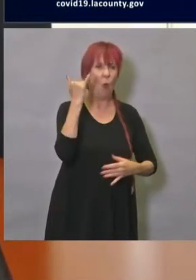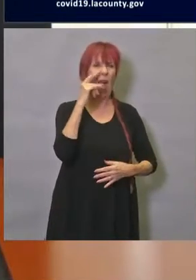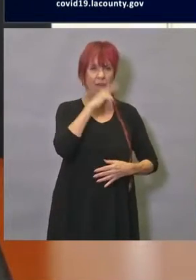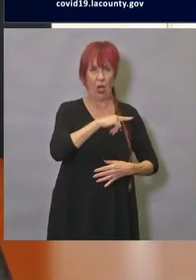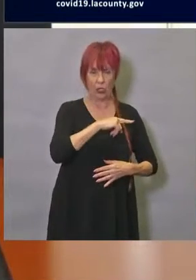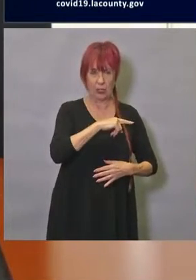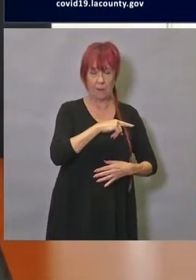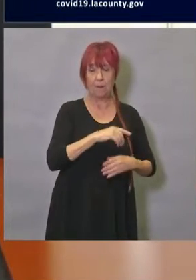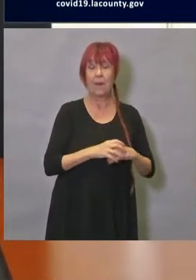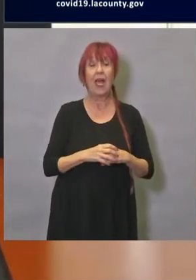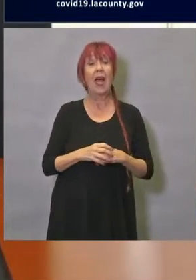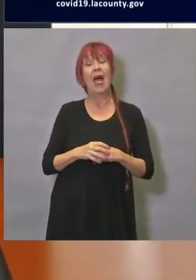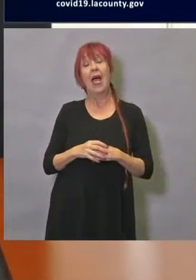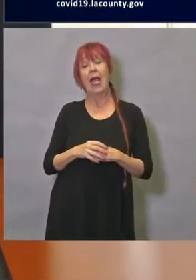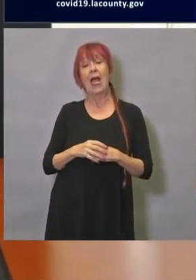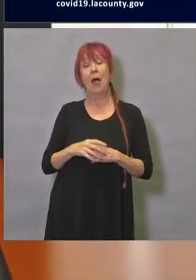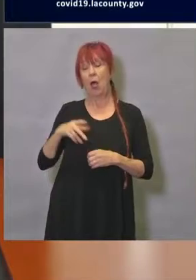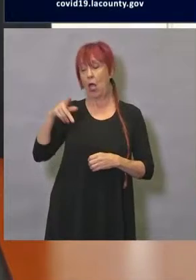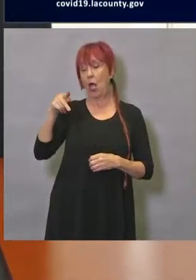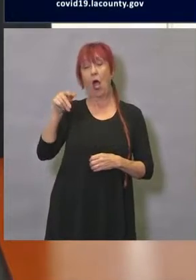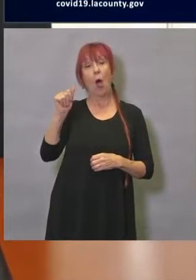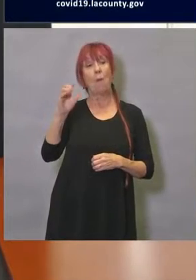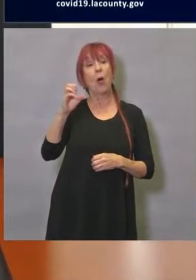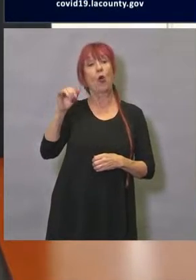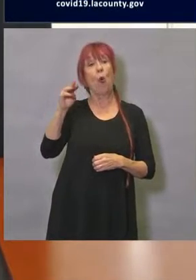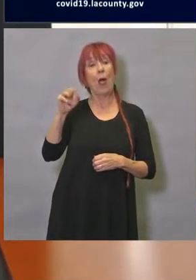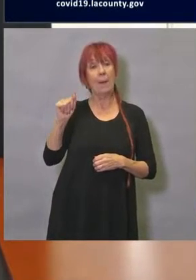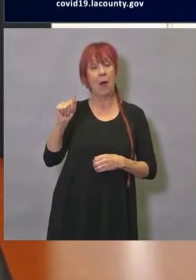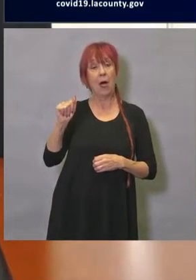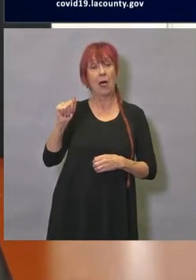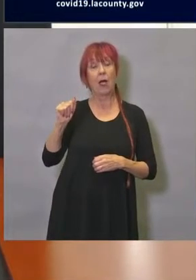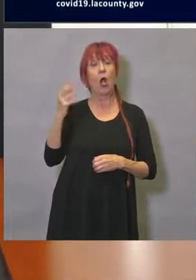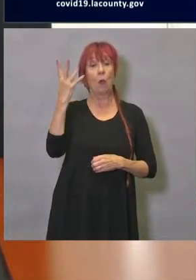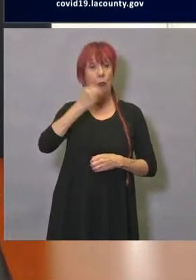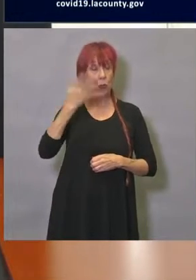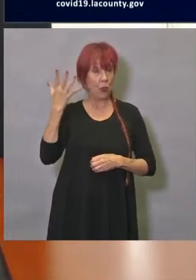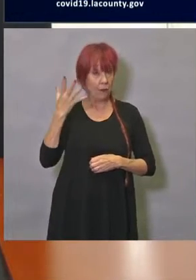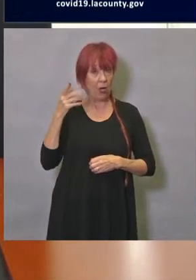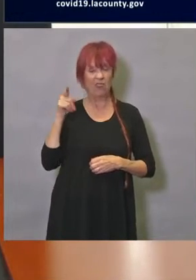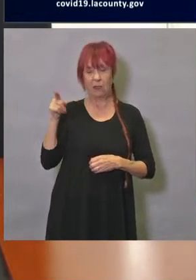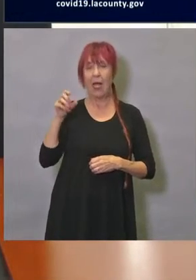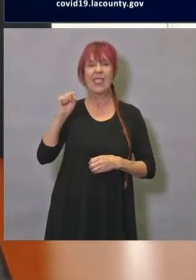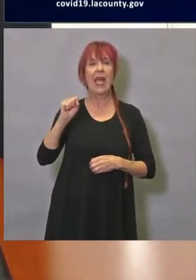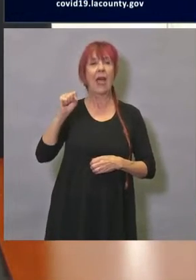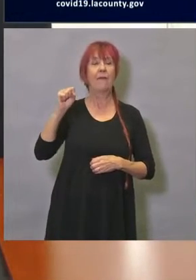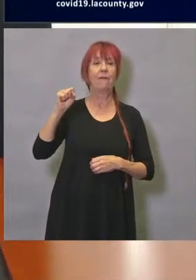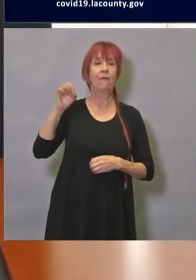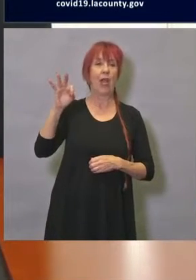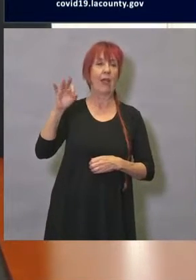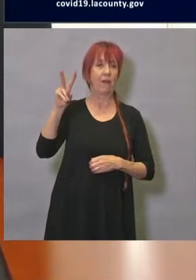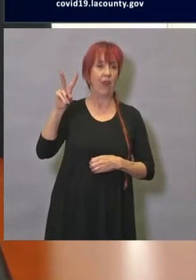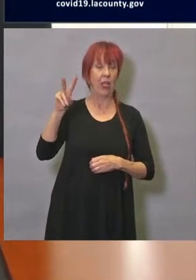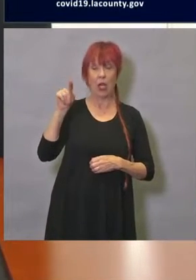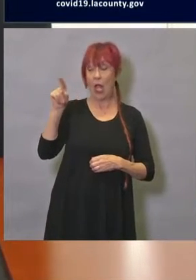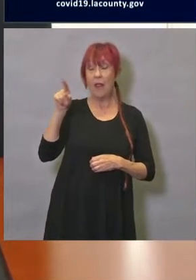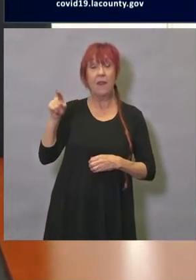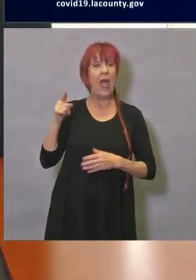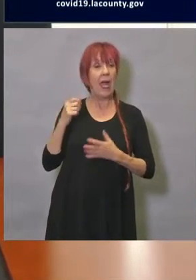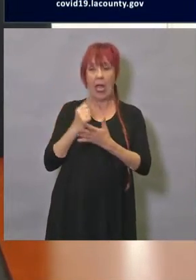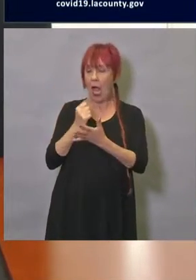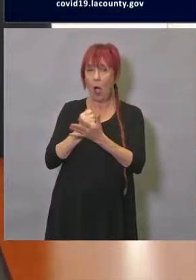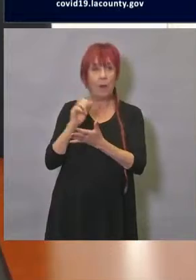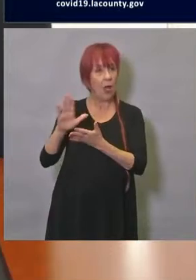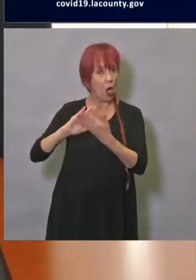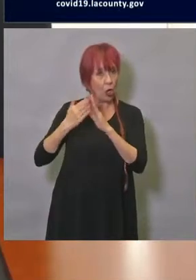Valley, Pacoima Beautiful has hosted multiple virtual events with Latina doctors that address questions from community